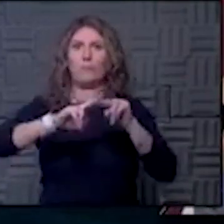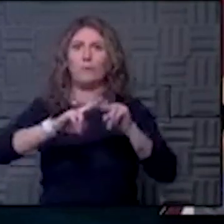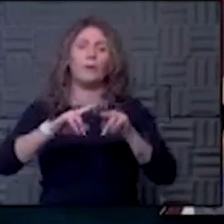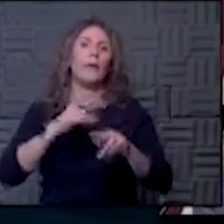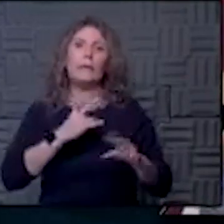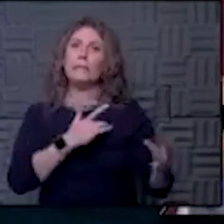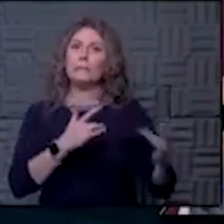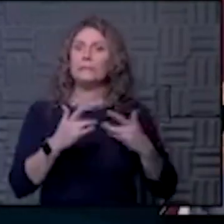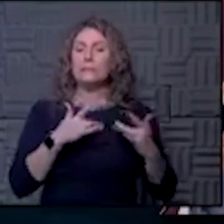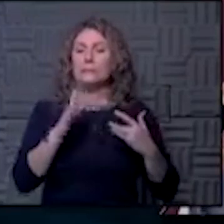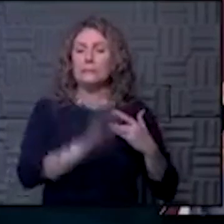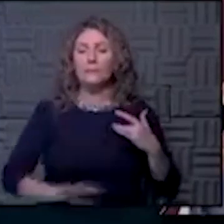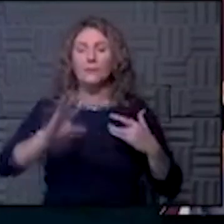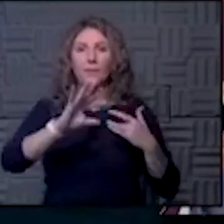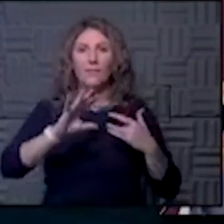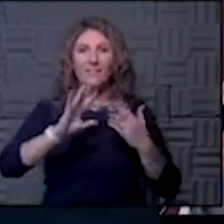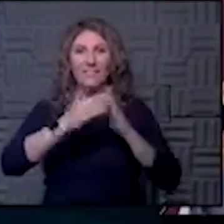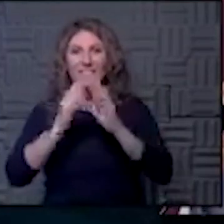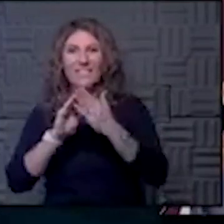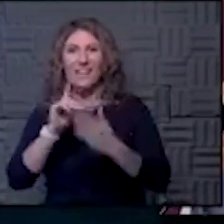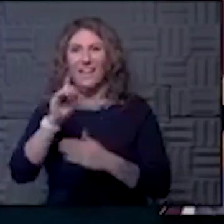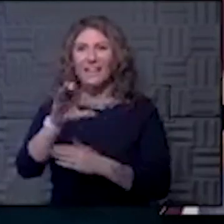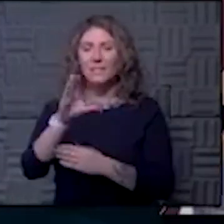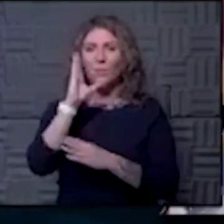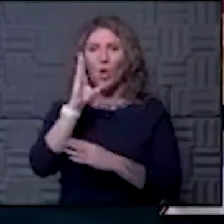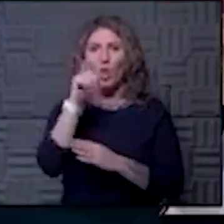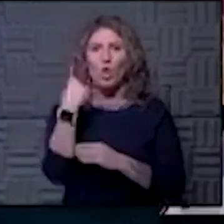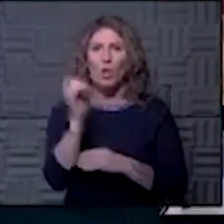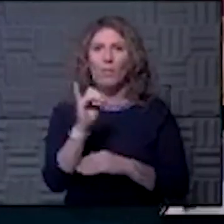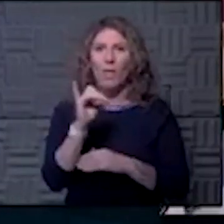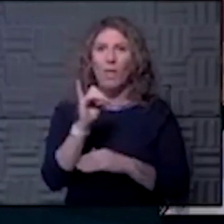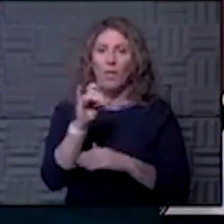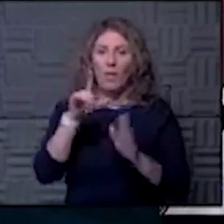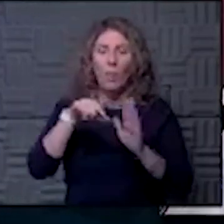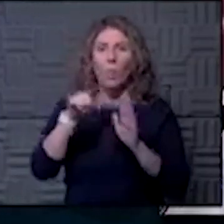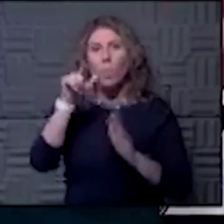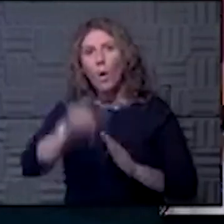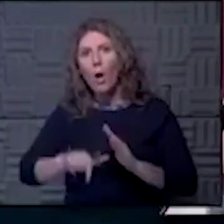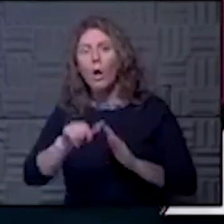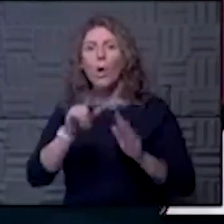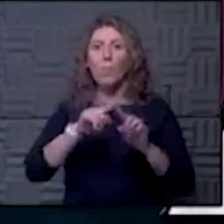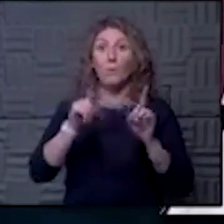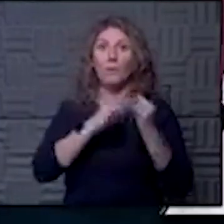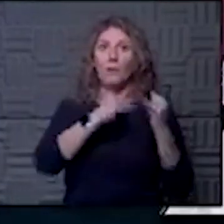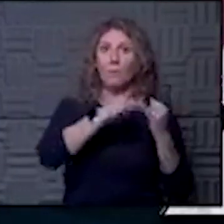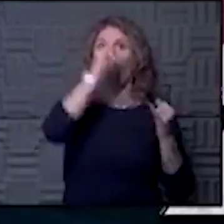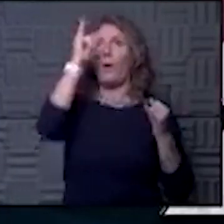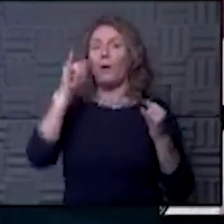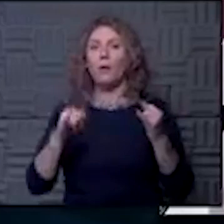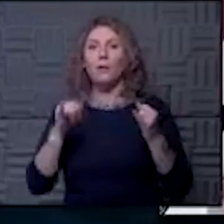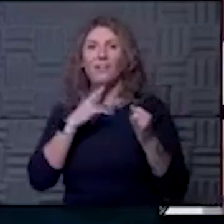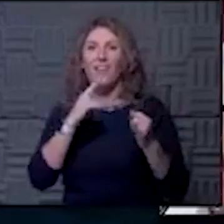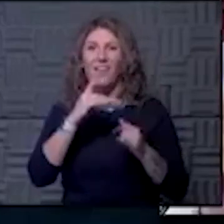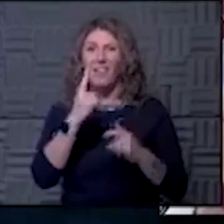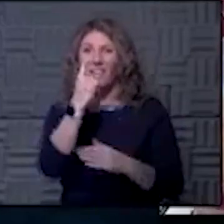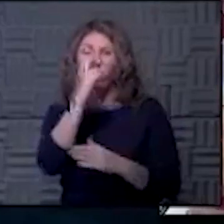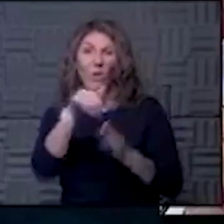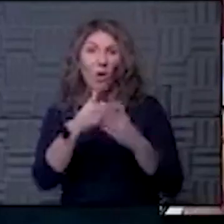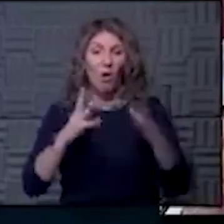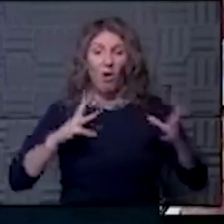think that's true around the city, which is why Kansas City is going to look a little lower. And I bet we see a spike now, or, oh, what happened? But I think it was all holiday